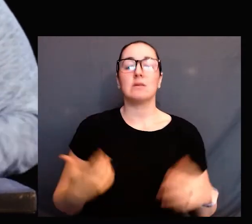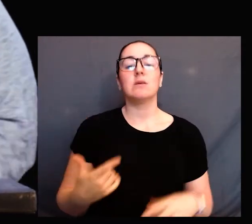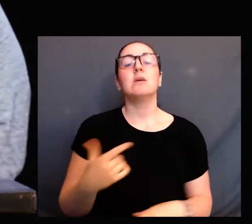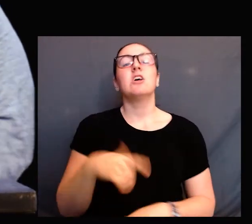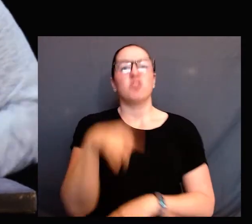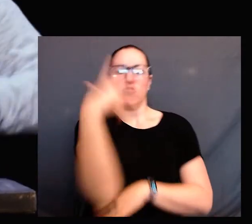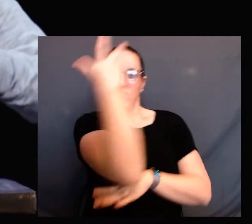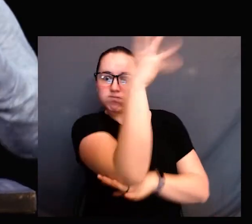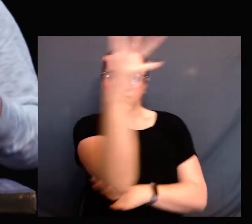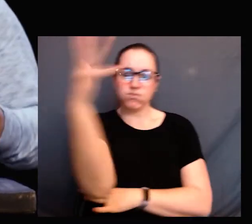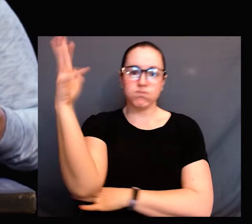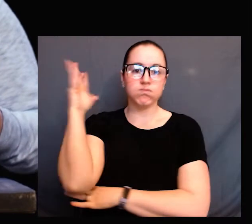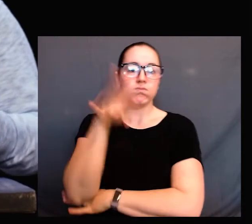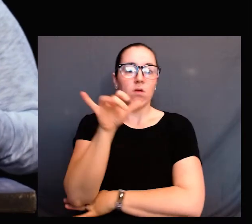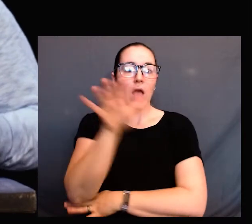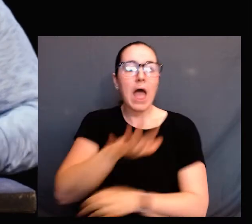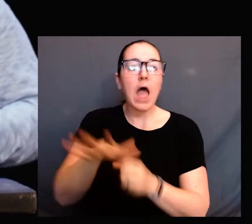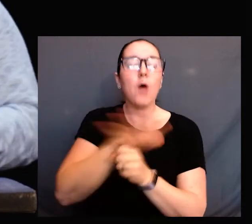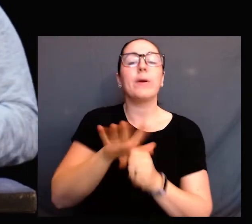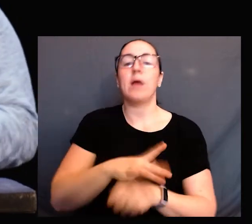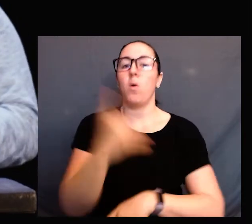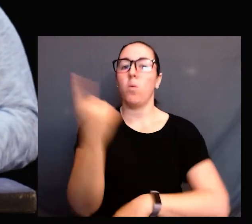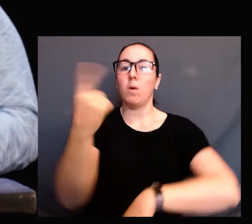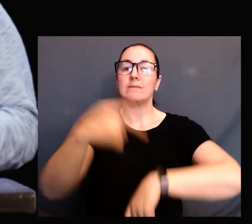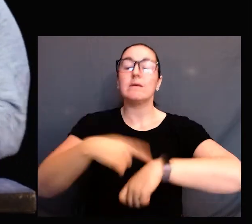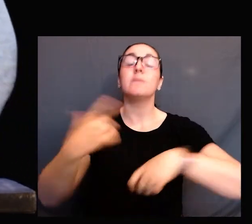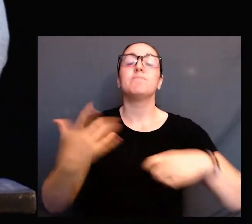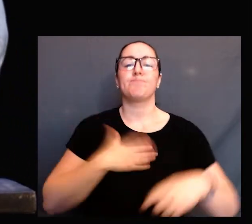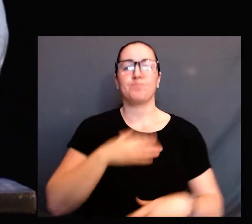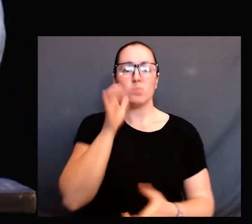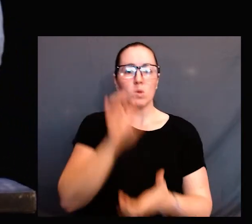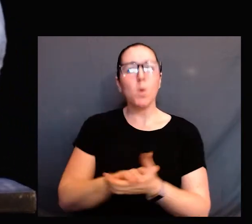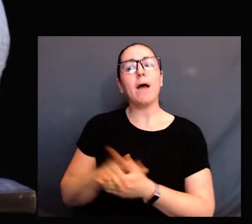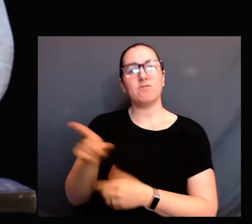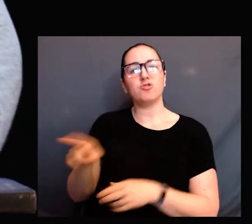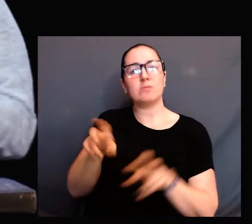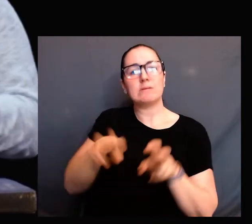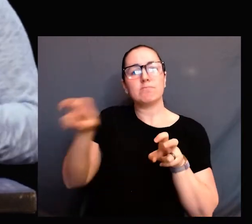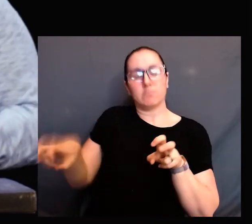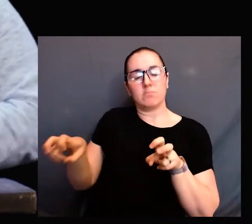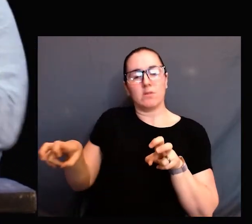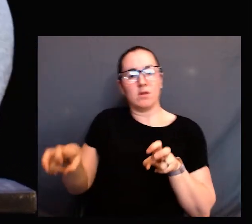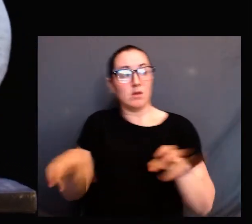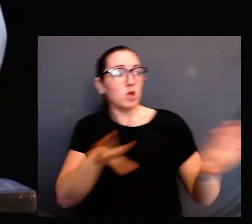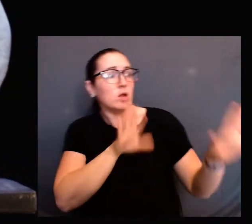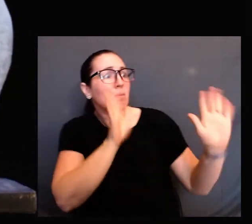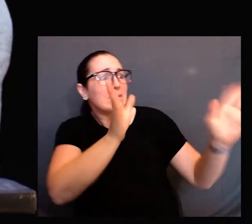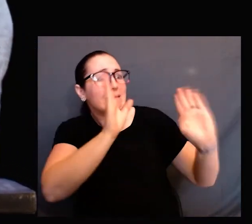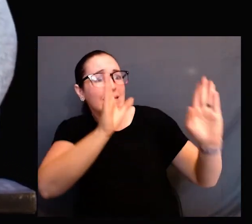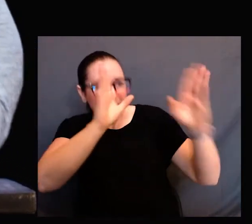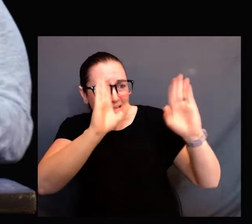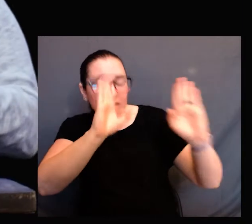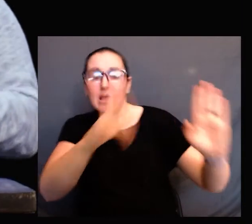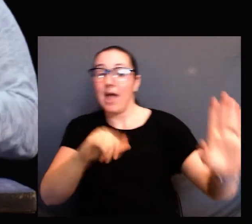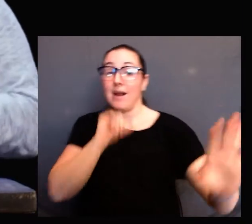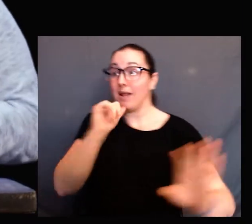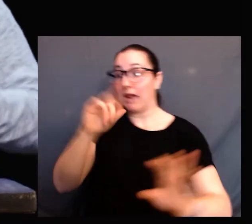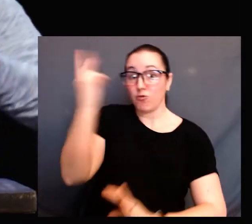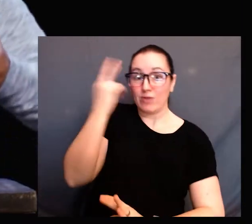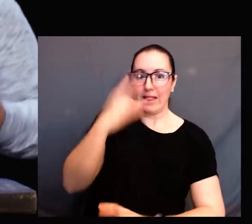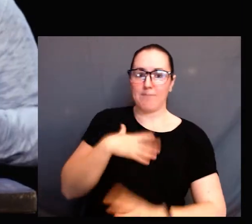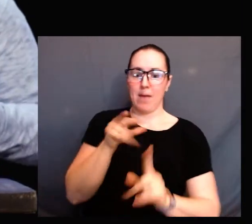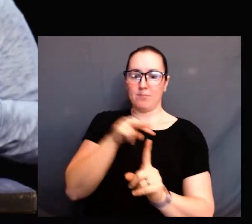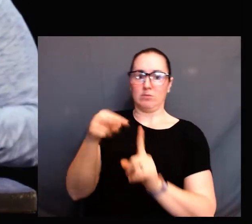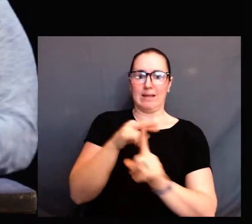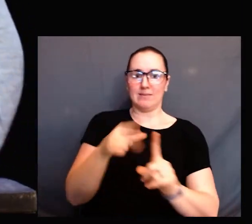the Avenue of the Giants, where all the redwoods are, there was one point, and my wife was in the passenger seat, and I was driving, and she kept saying, look out, look out, and I didn't